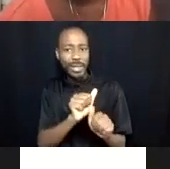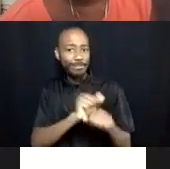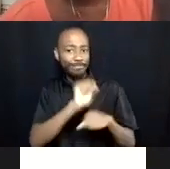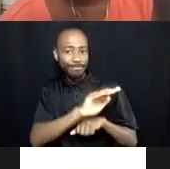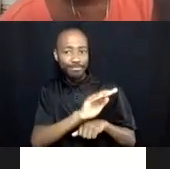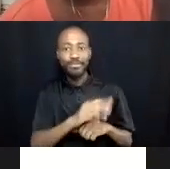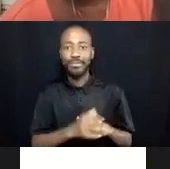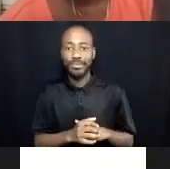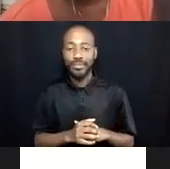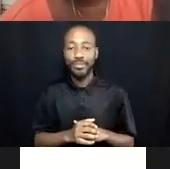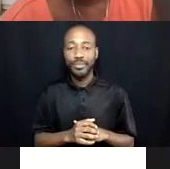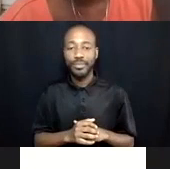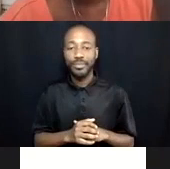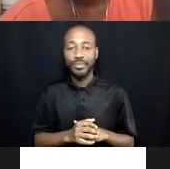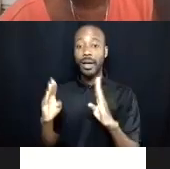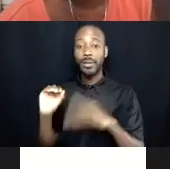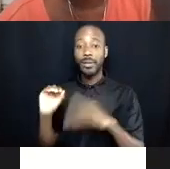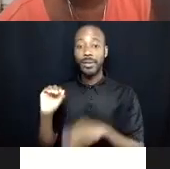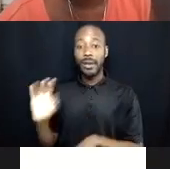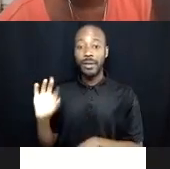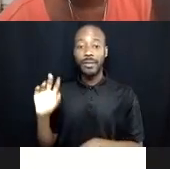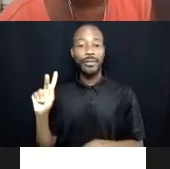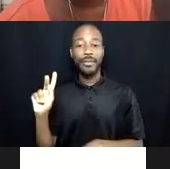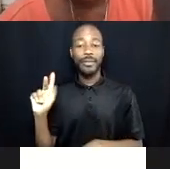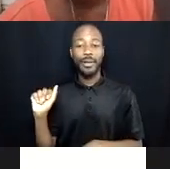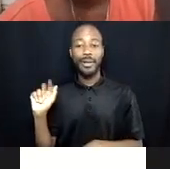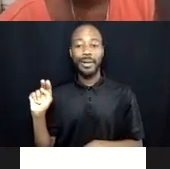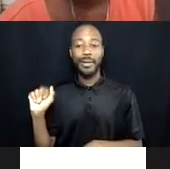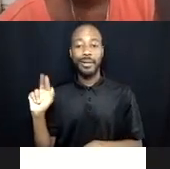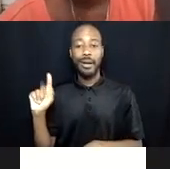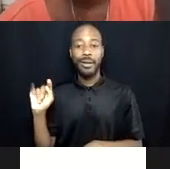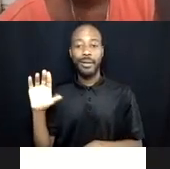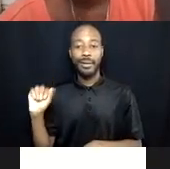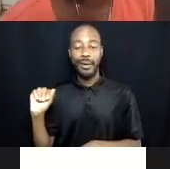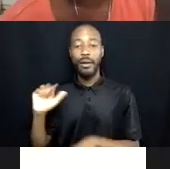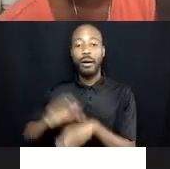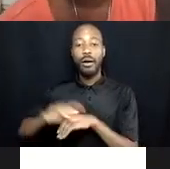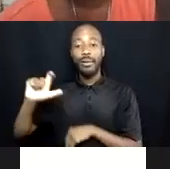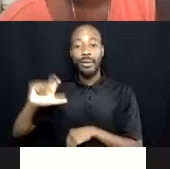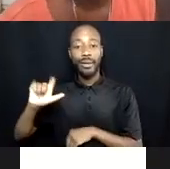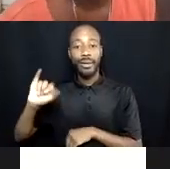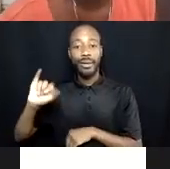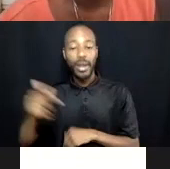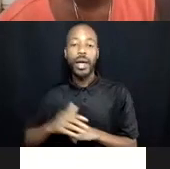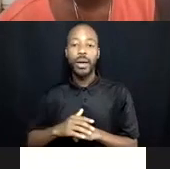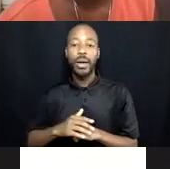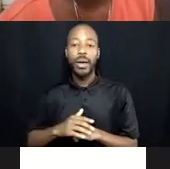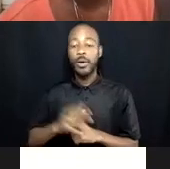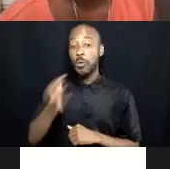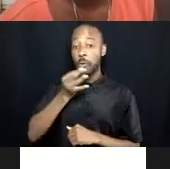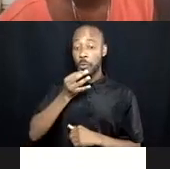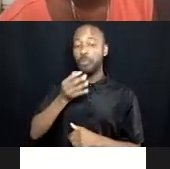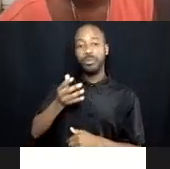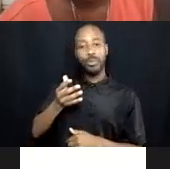Follow House of Kanatika on Instagram if you'd like to keep up with our work. We're going to have an upcoming meeting on Tuesday.